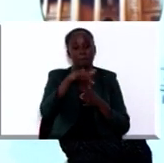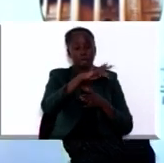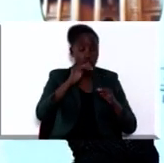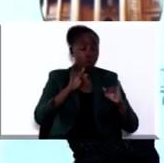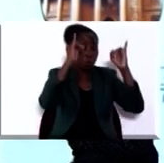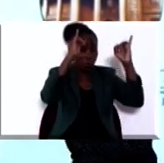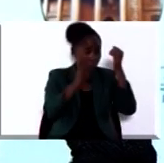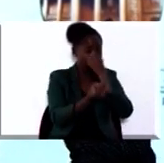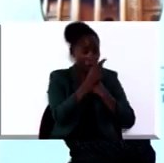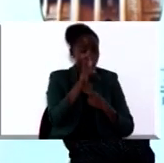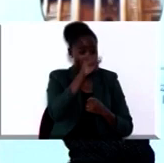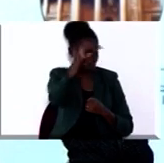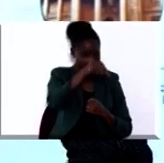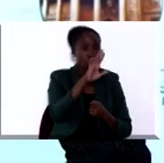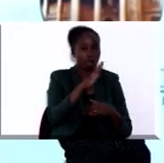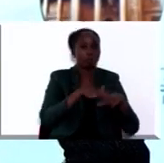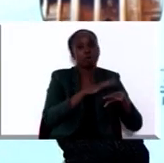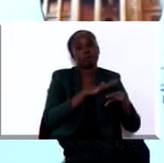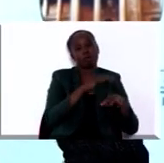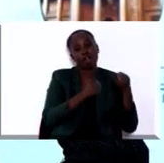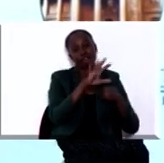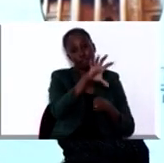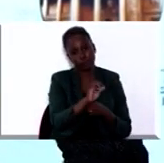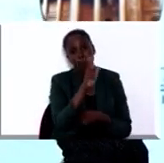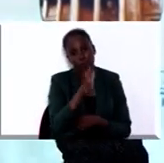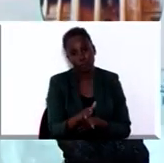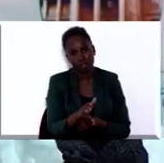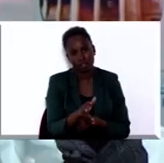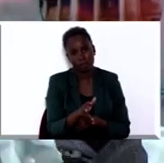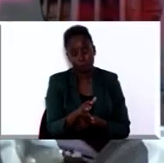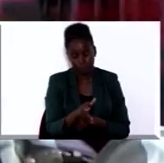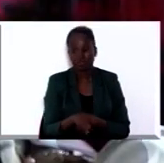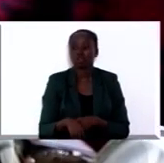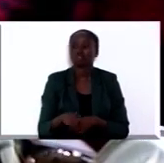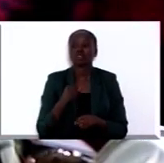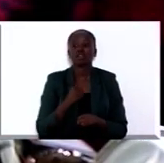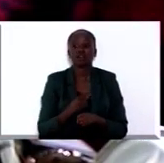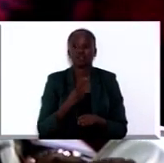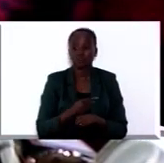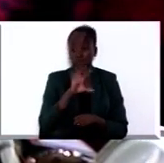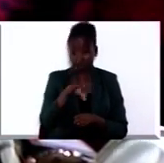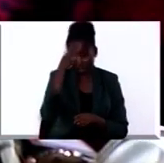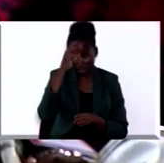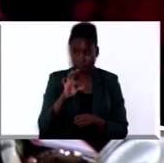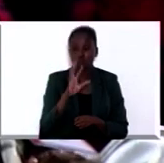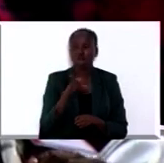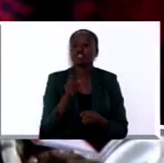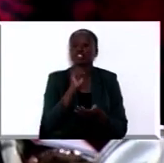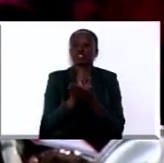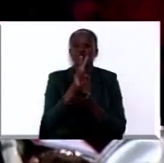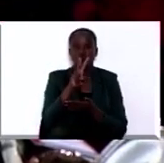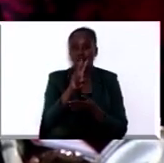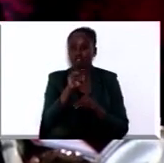spots. And the Gauteng Provincial Government will also buy 12 mobile